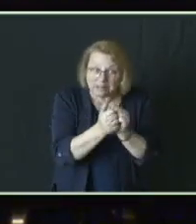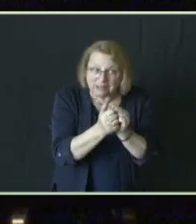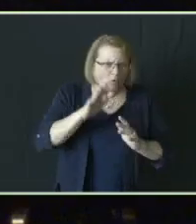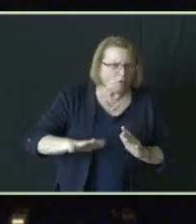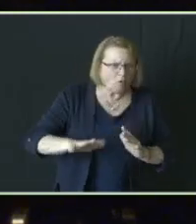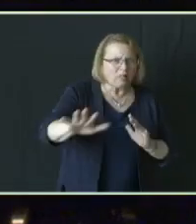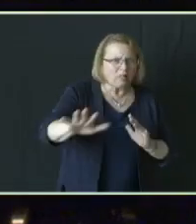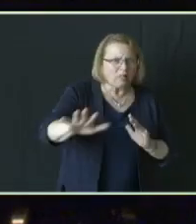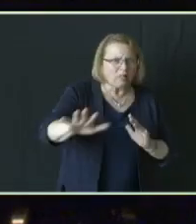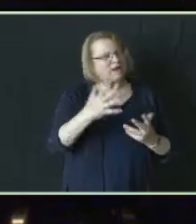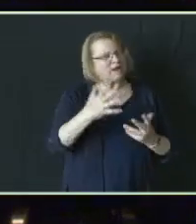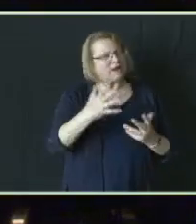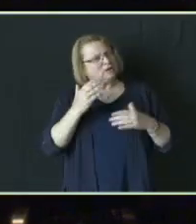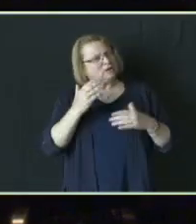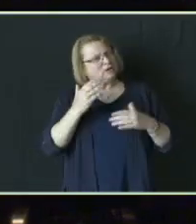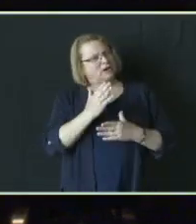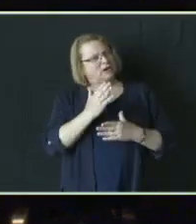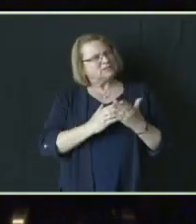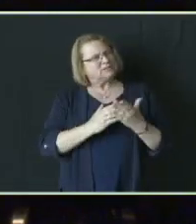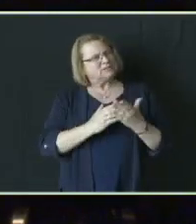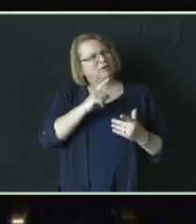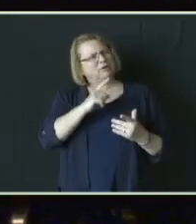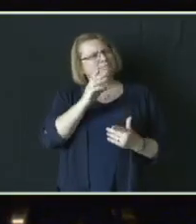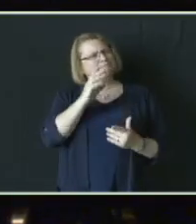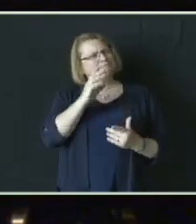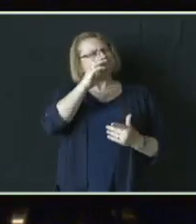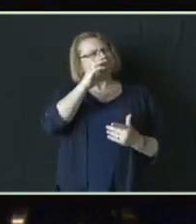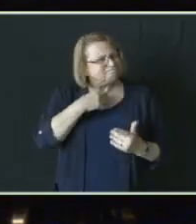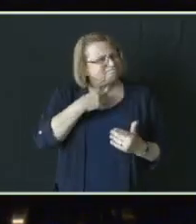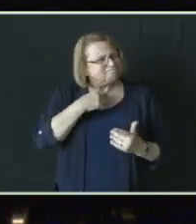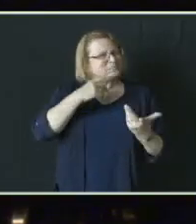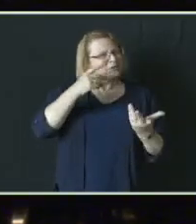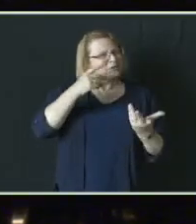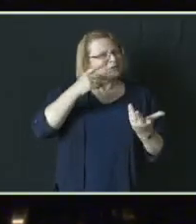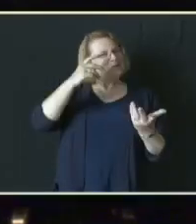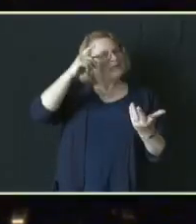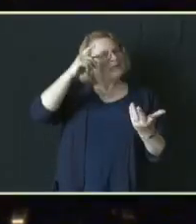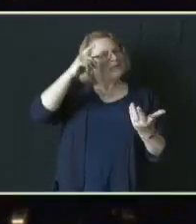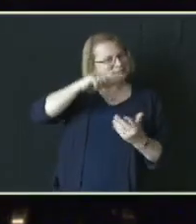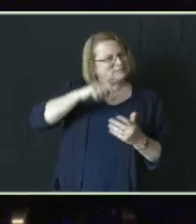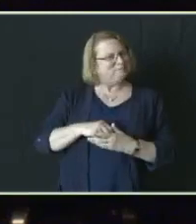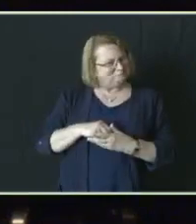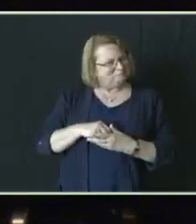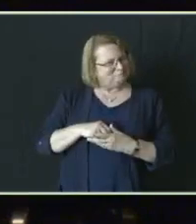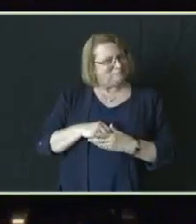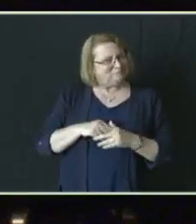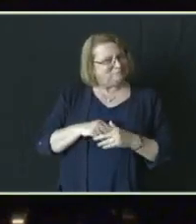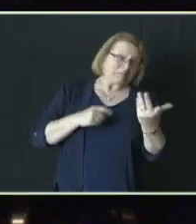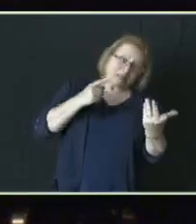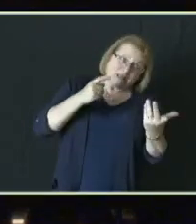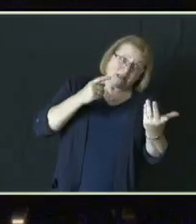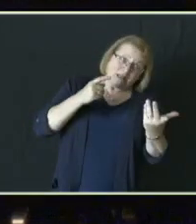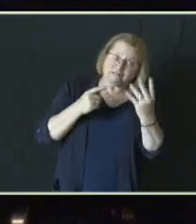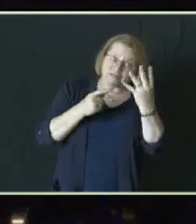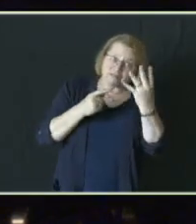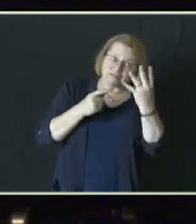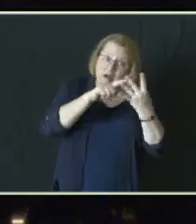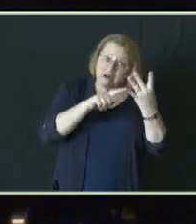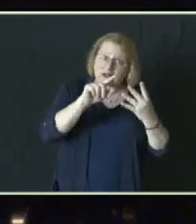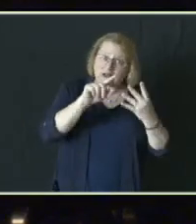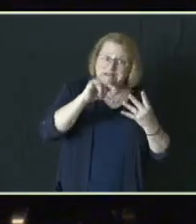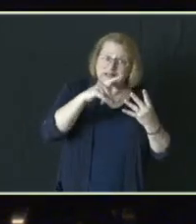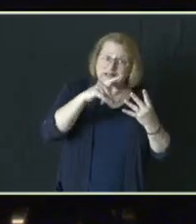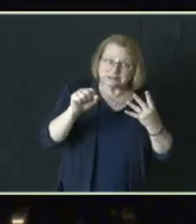want to share with you some very unconventional wisdom. Four very practical and I hope useful tips from my own